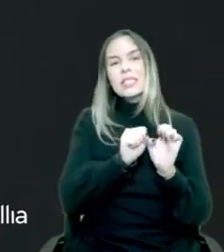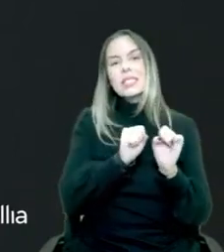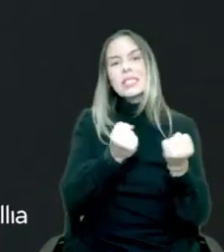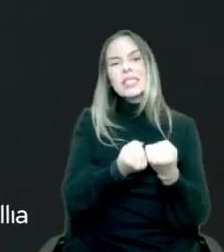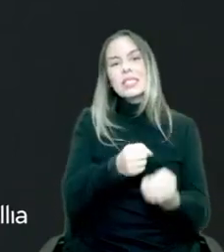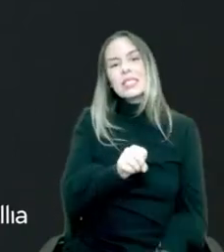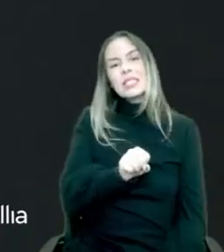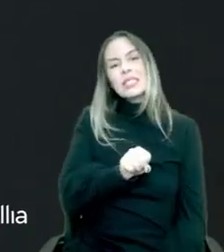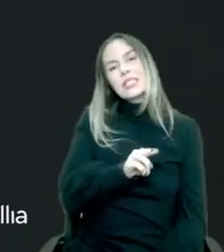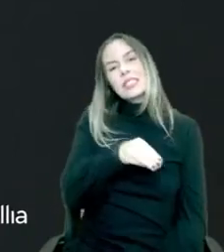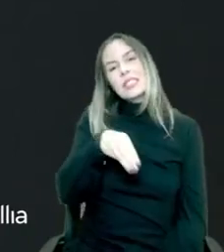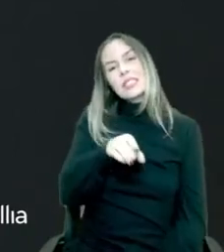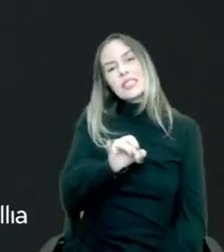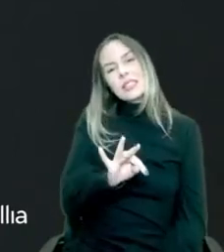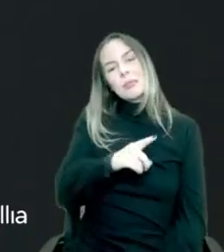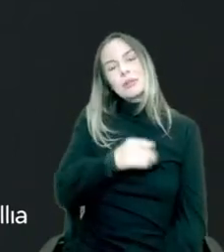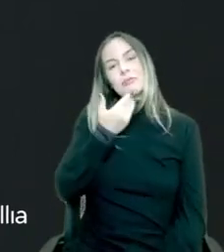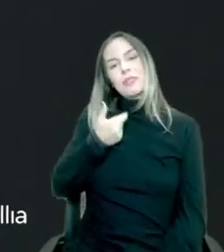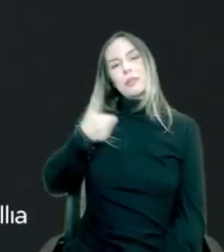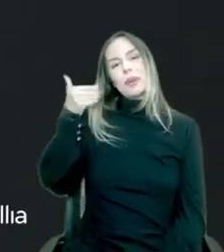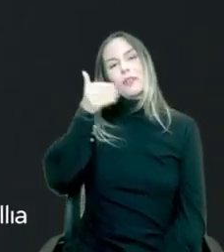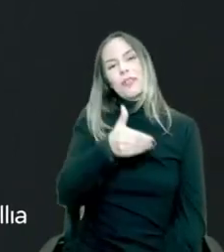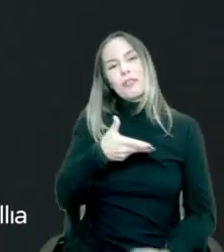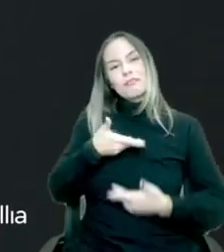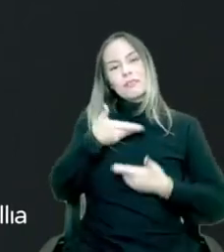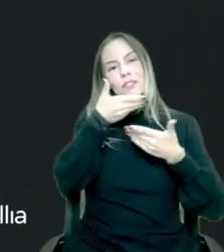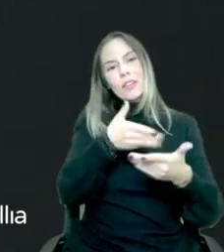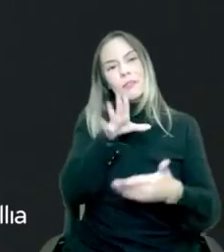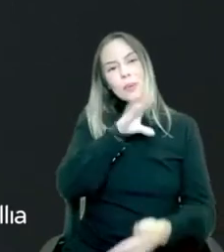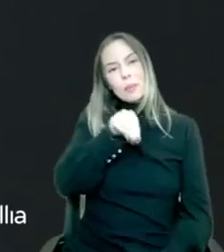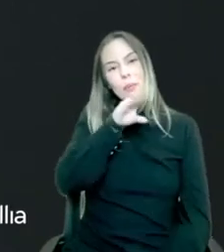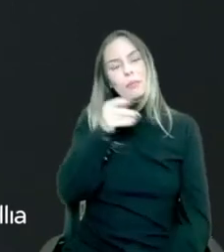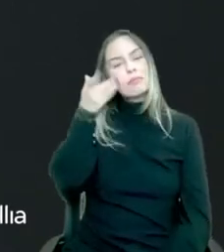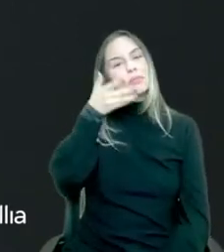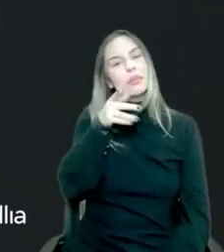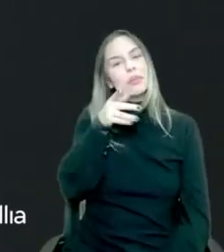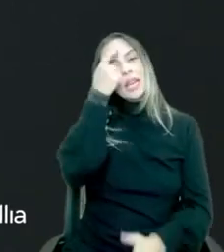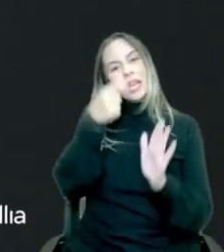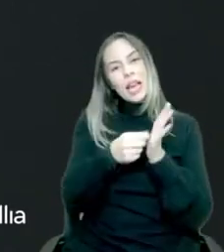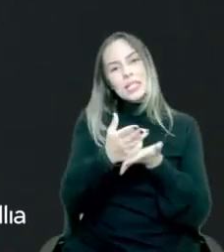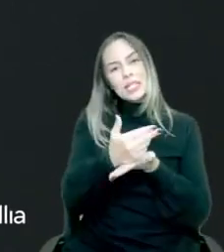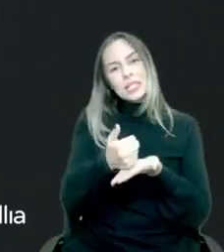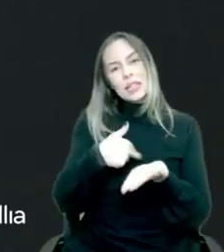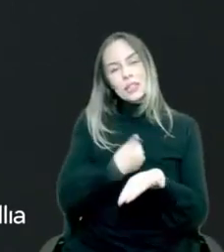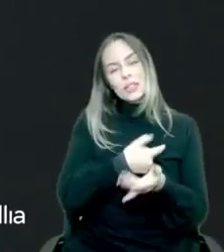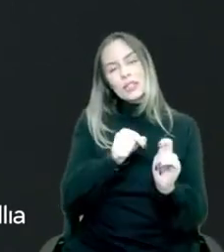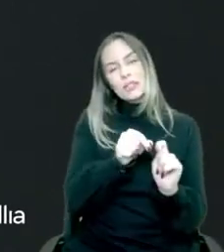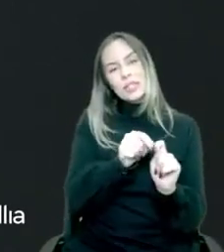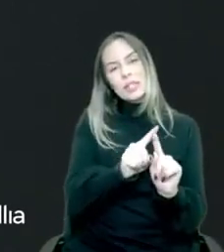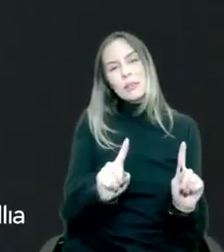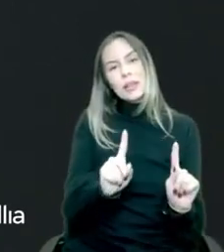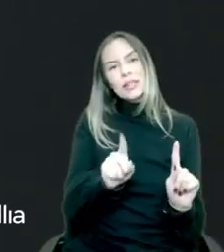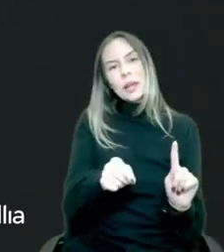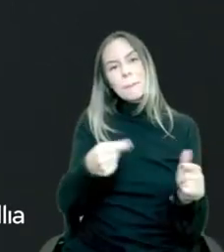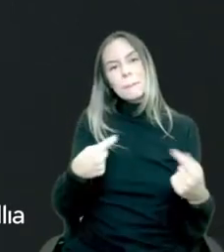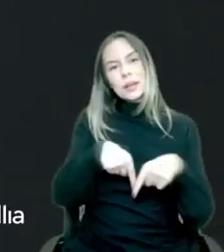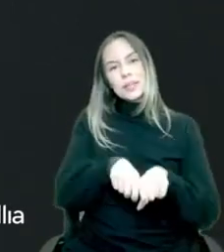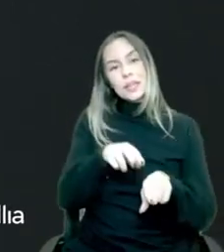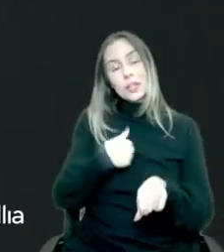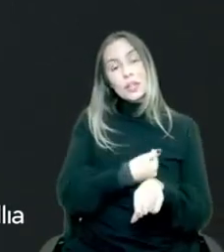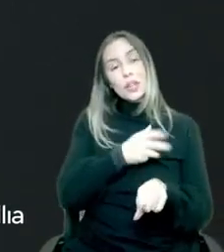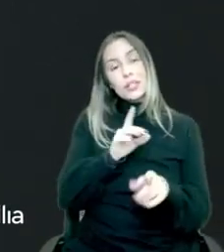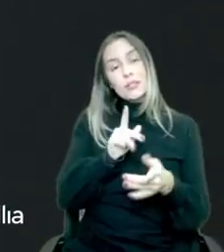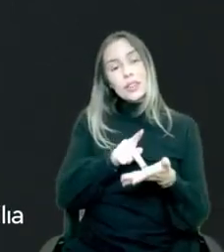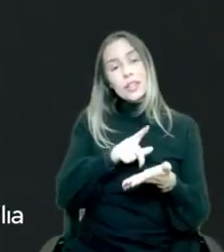to be able to be invited there to speak about AI and design and what we're doing, and the partnership that we've actually had with them, and some work that we've been